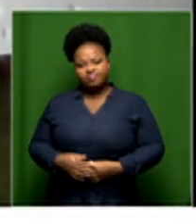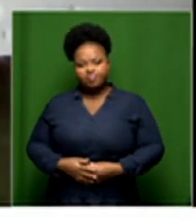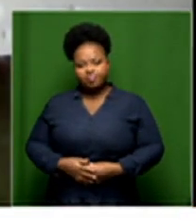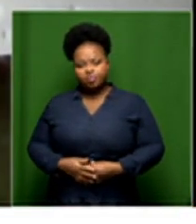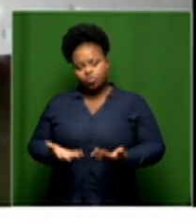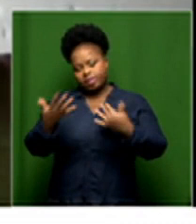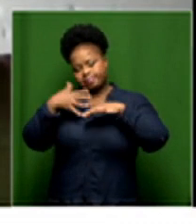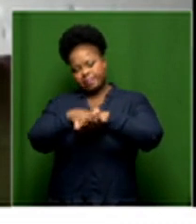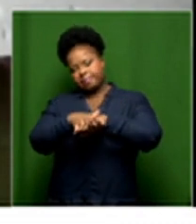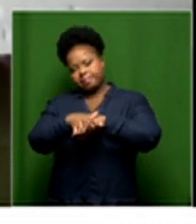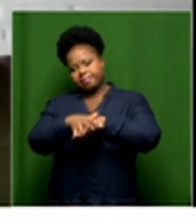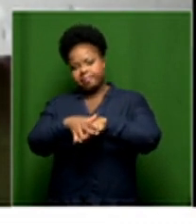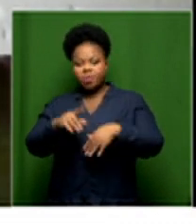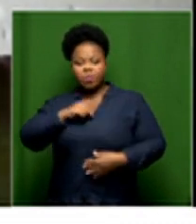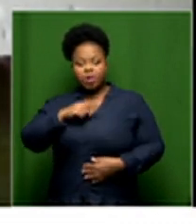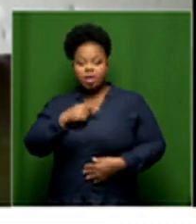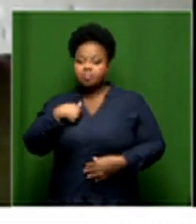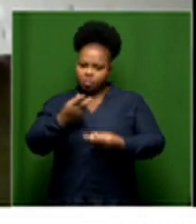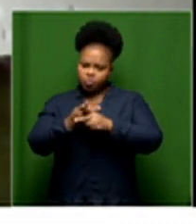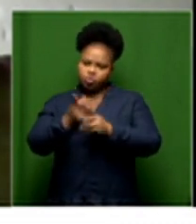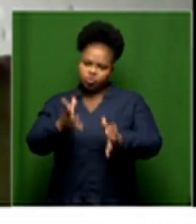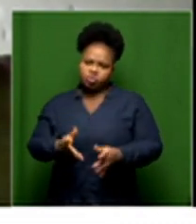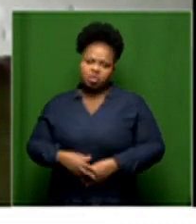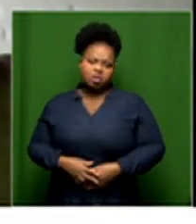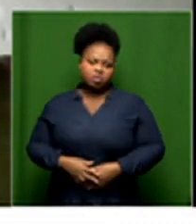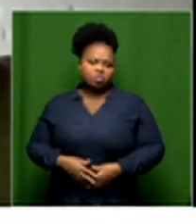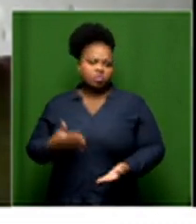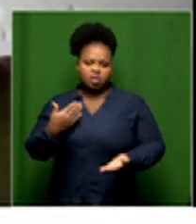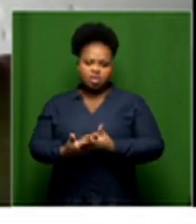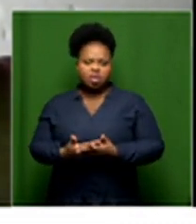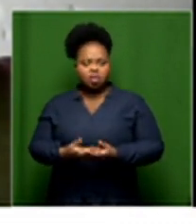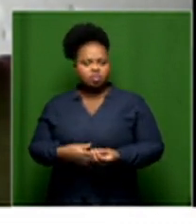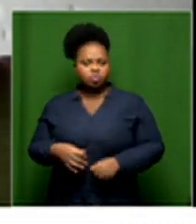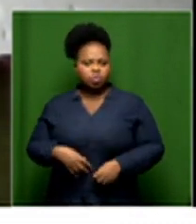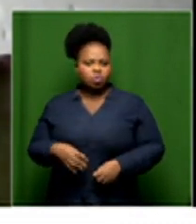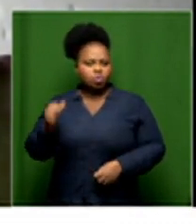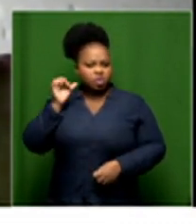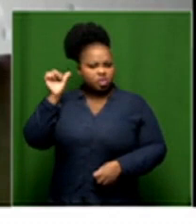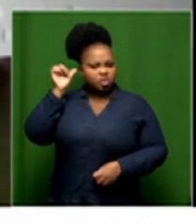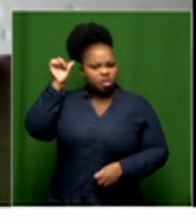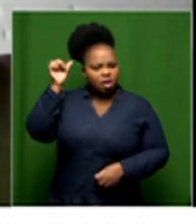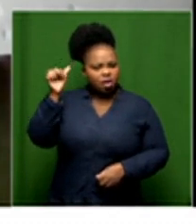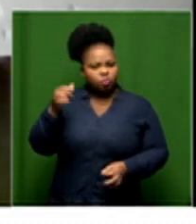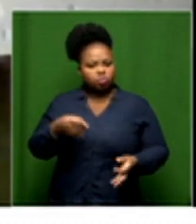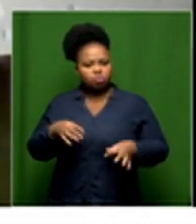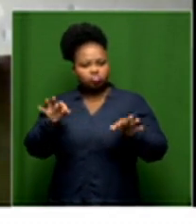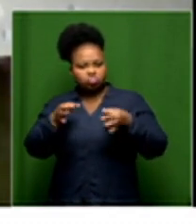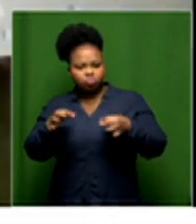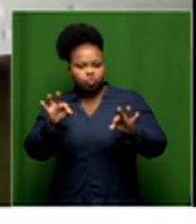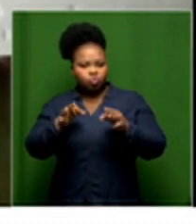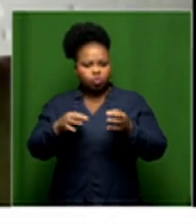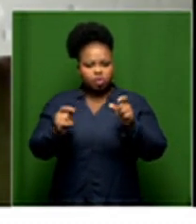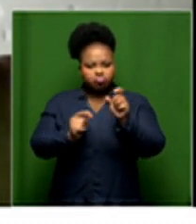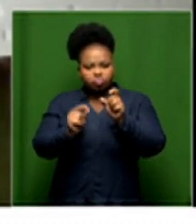fuse them together. Because since I'm a producer as well, so I'm able to fuse sounds together and come up with something authentic. So